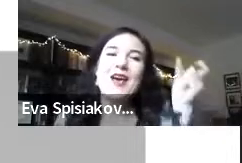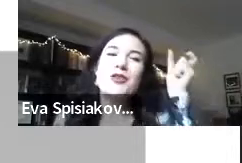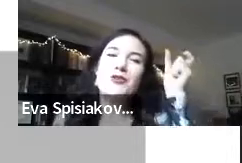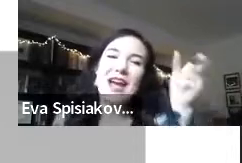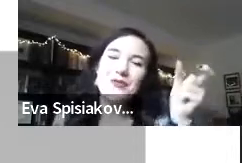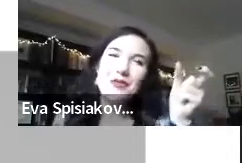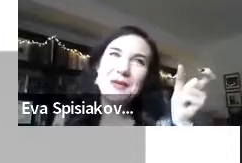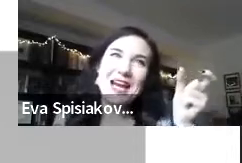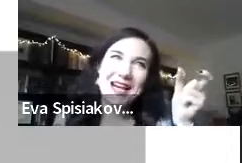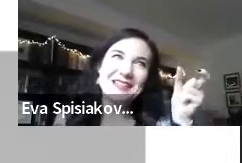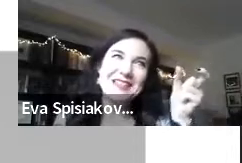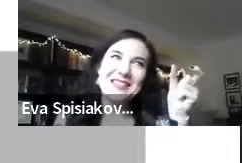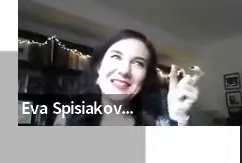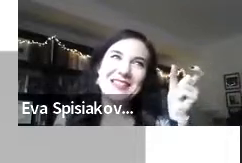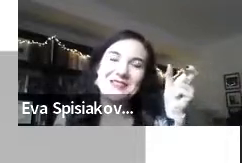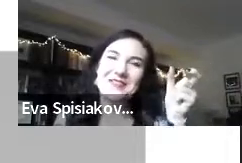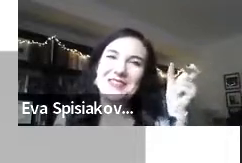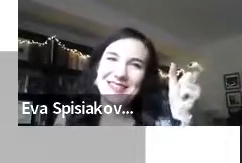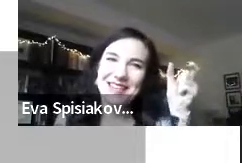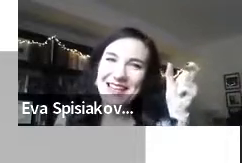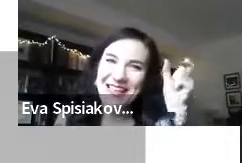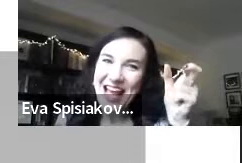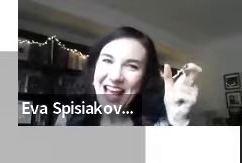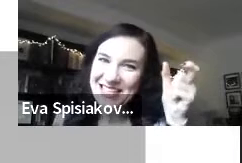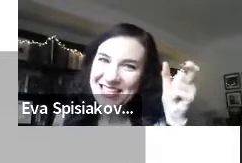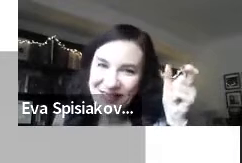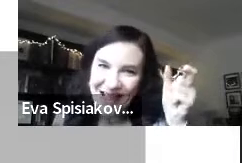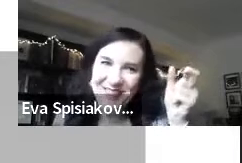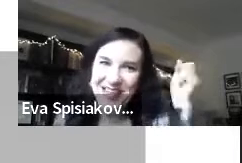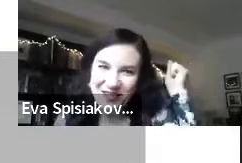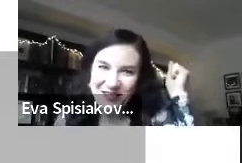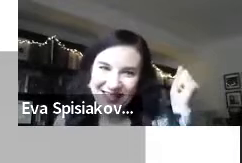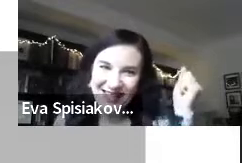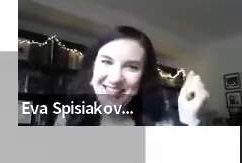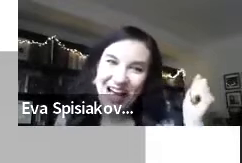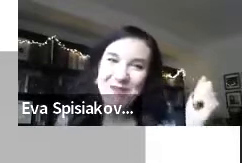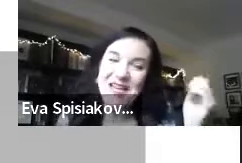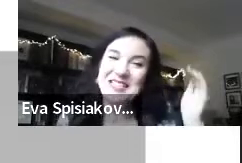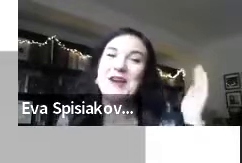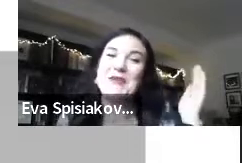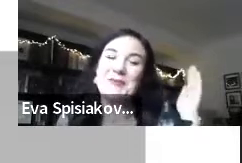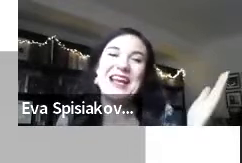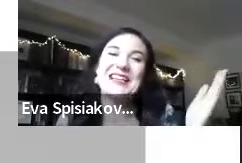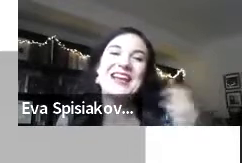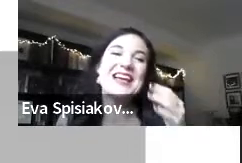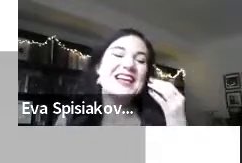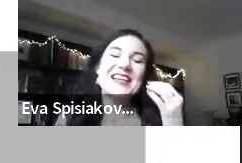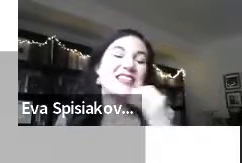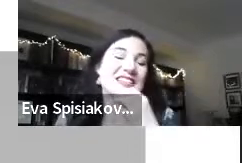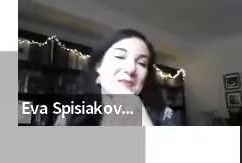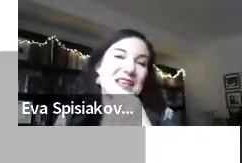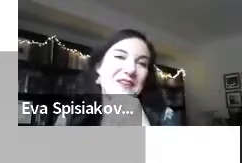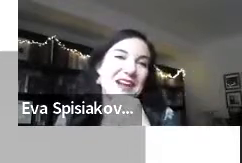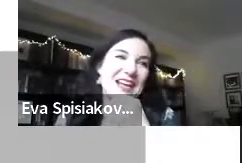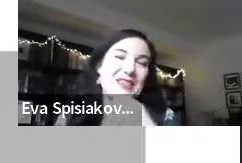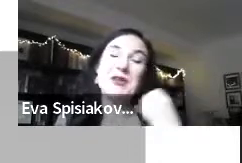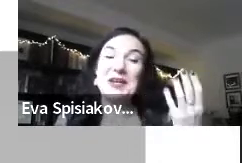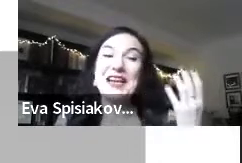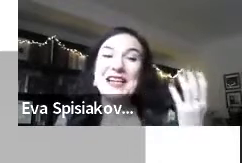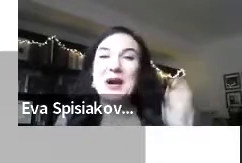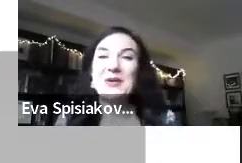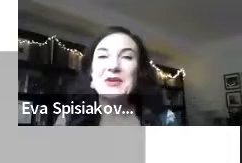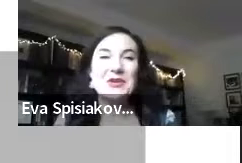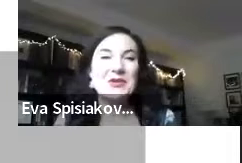words, threat from inhalers, as if the inhalers themselves are threatening climate and our planet. It's just something